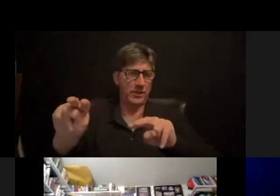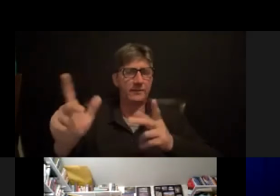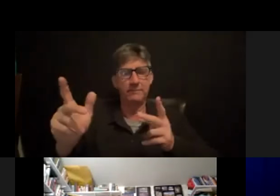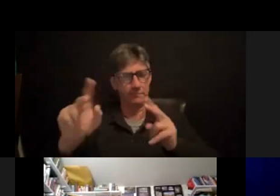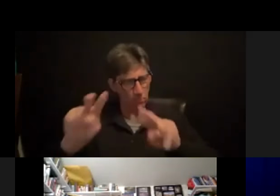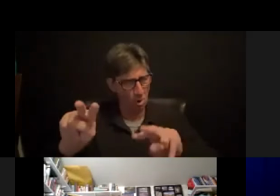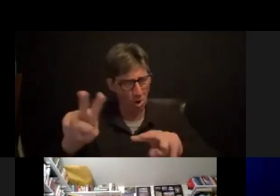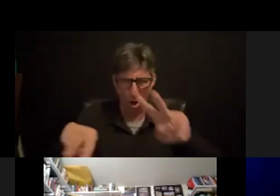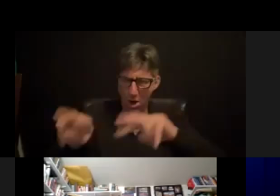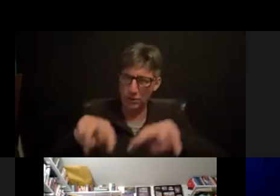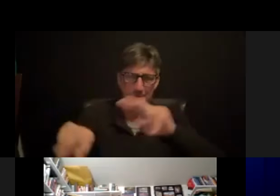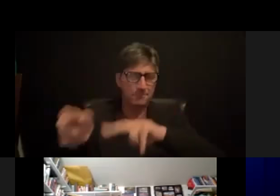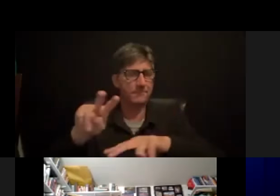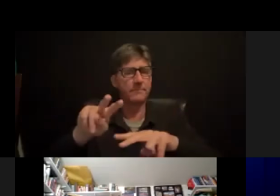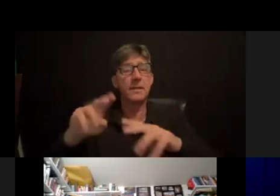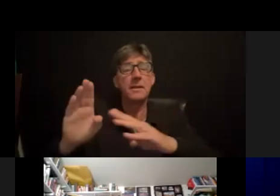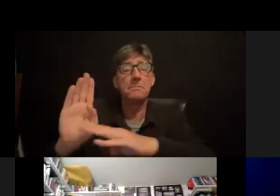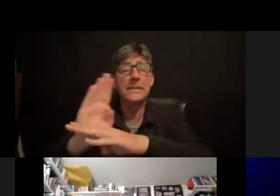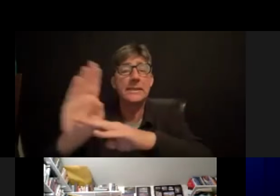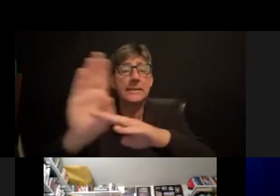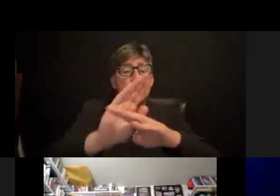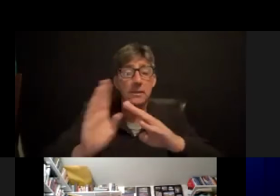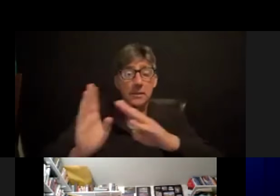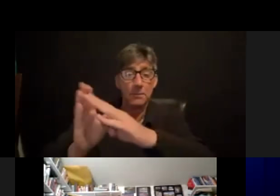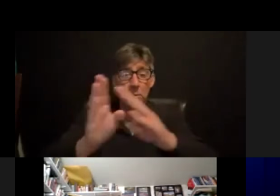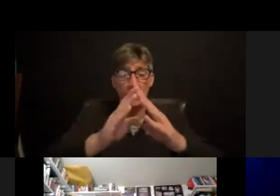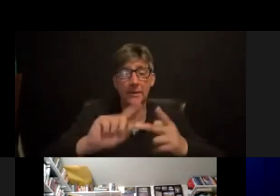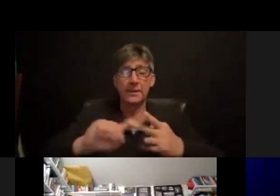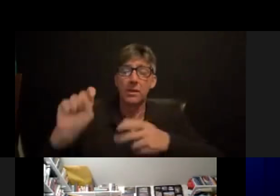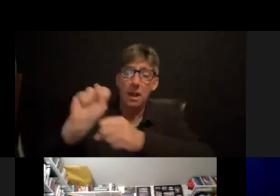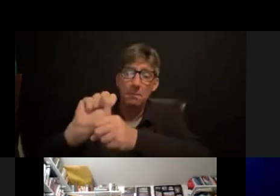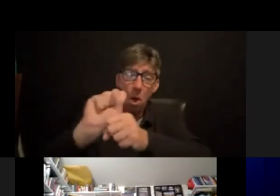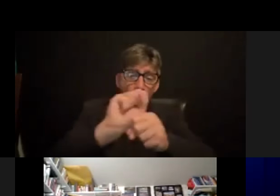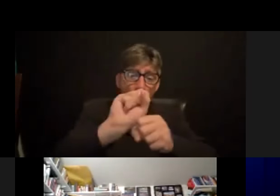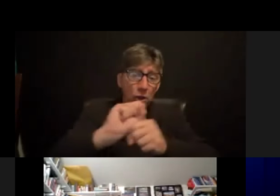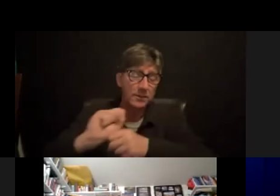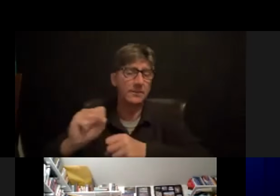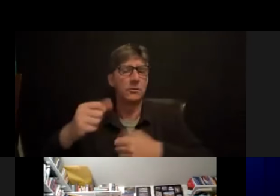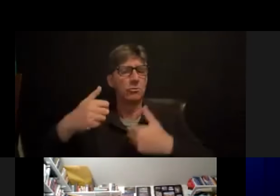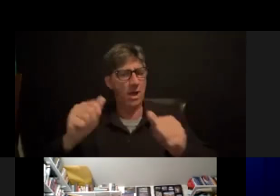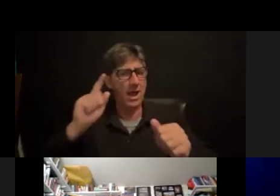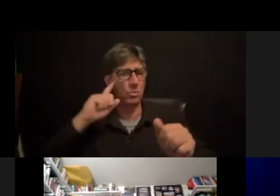again, working with the business community and the employers to try to identify